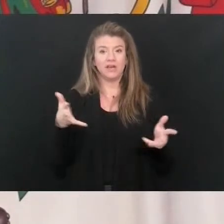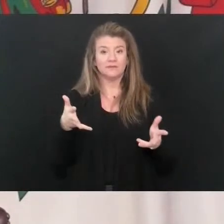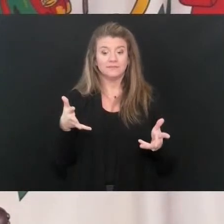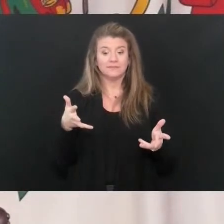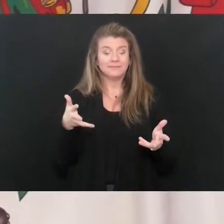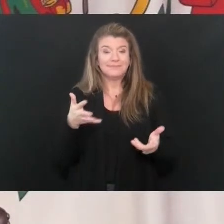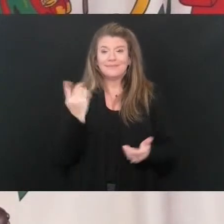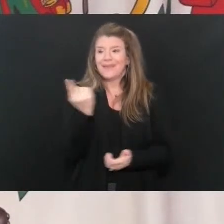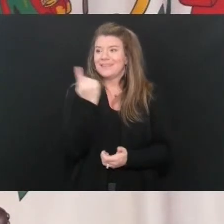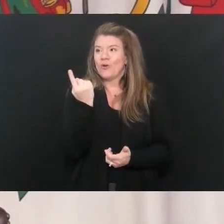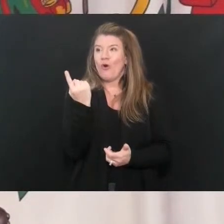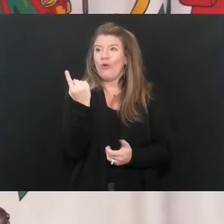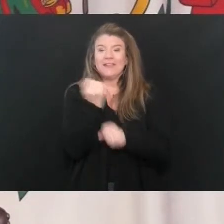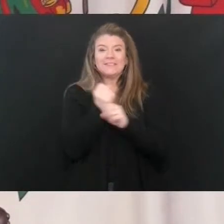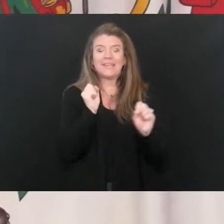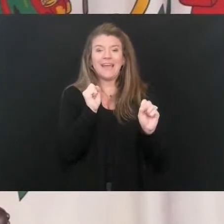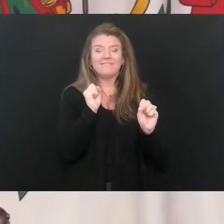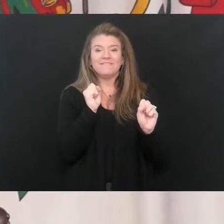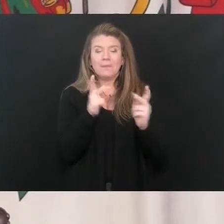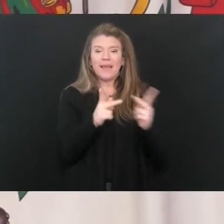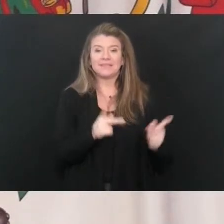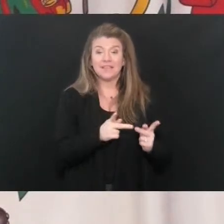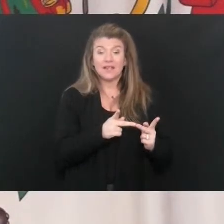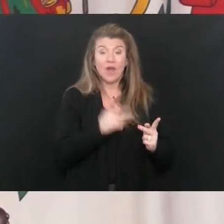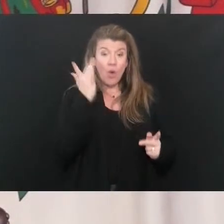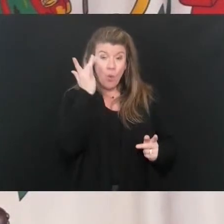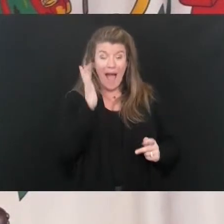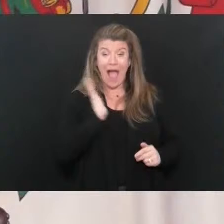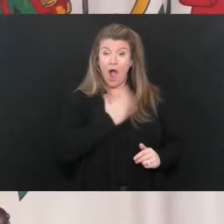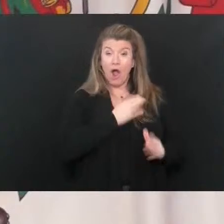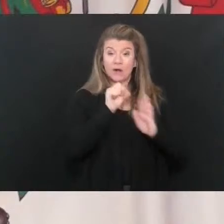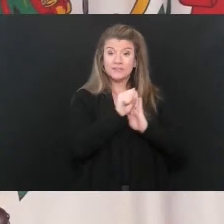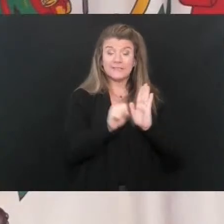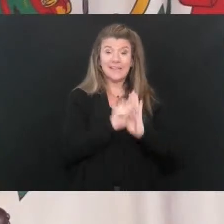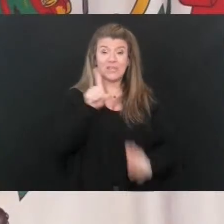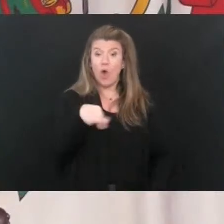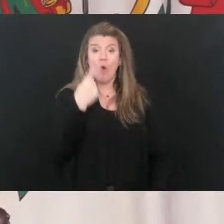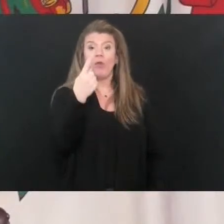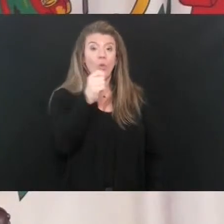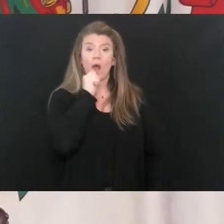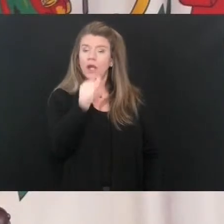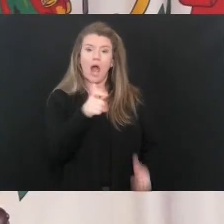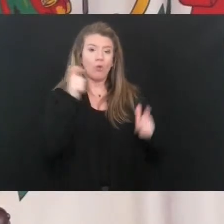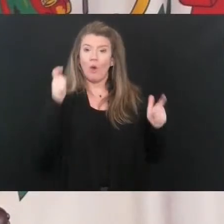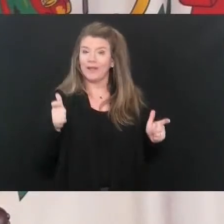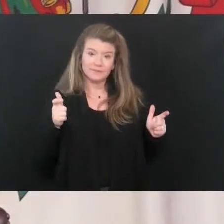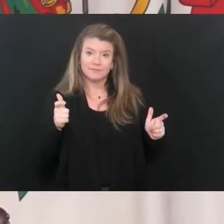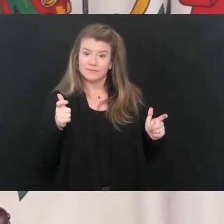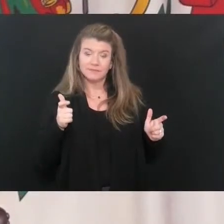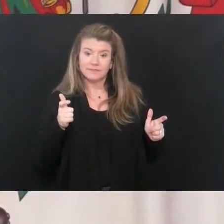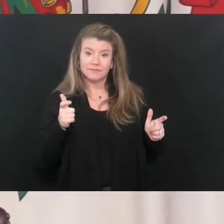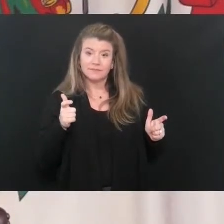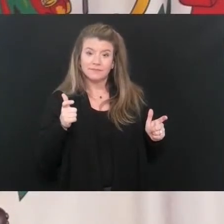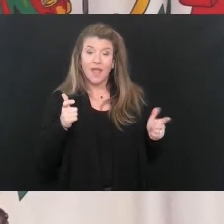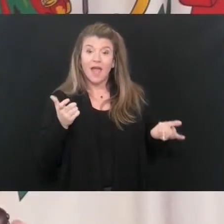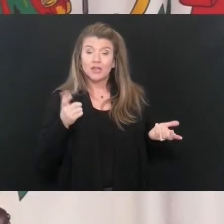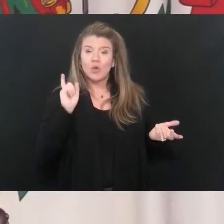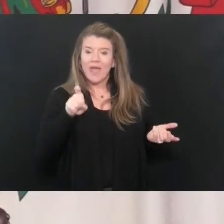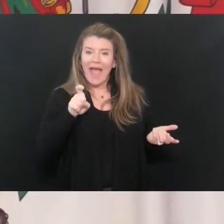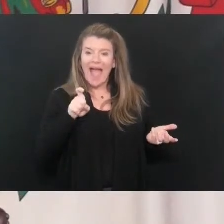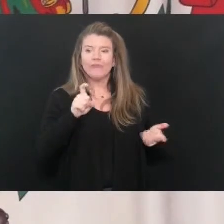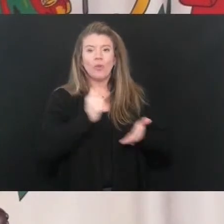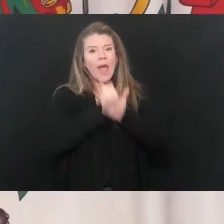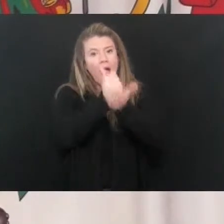only state in the nation that's not growing. And we got to do that without putting a burden on our small businesses or on